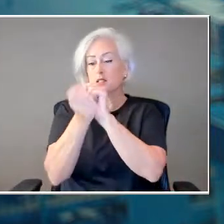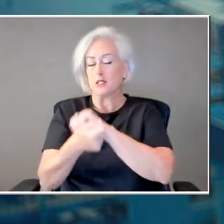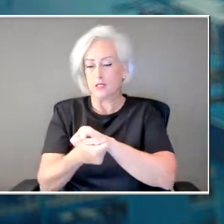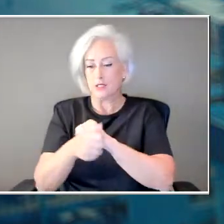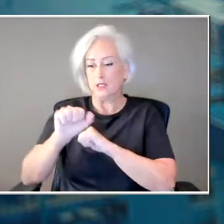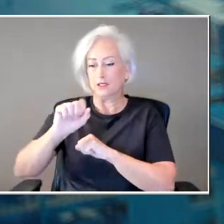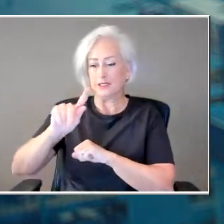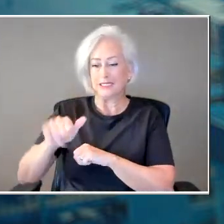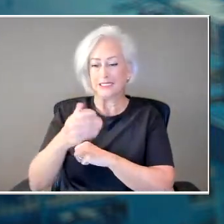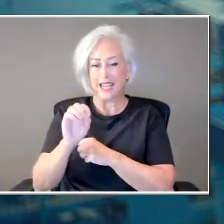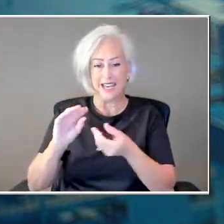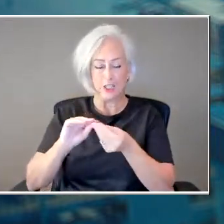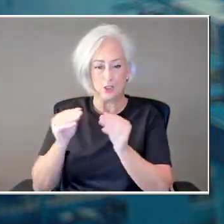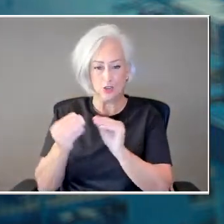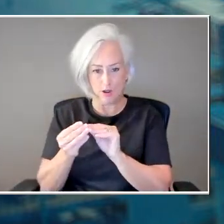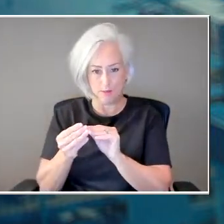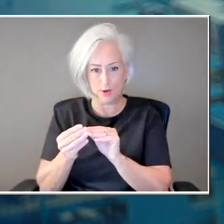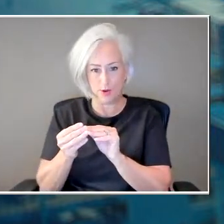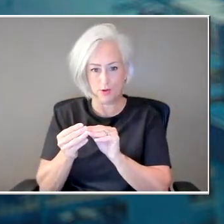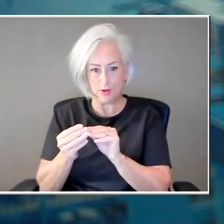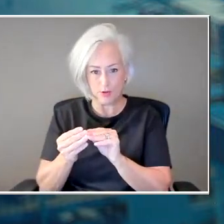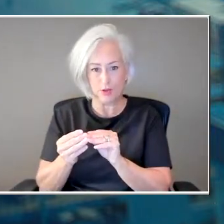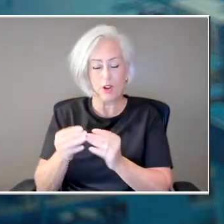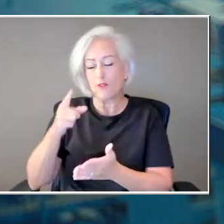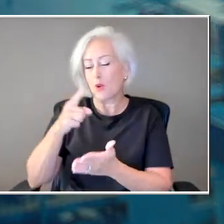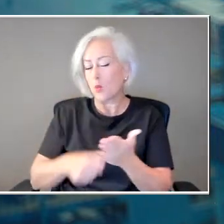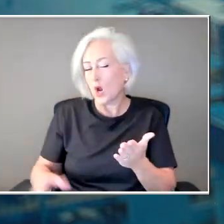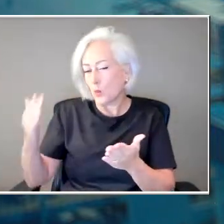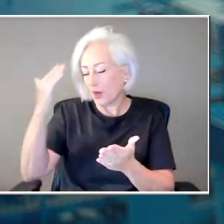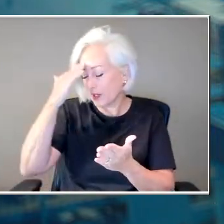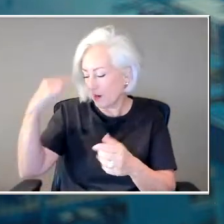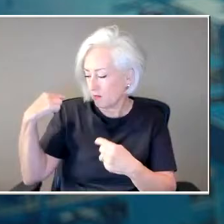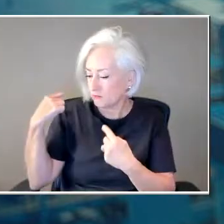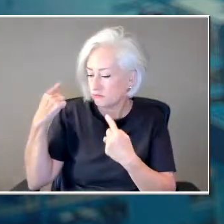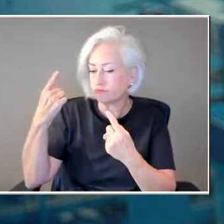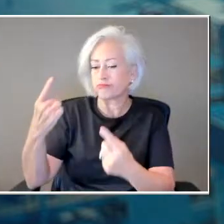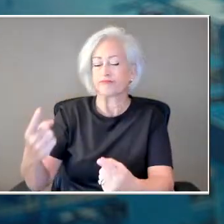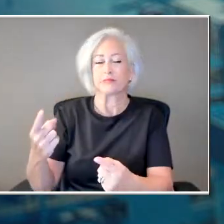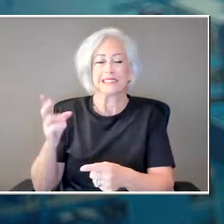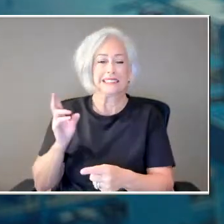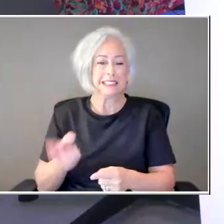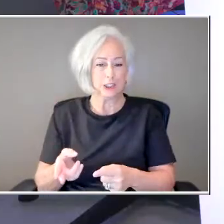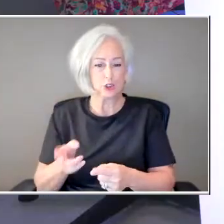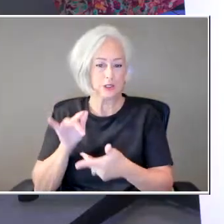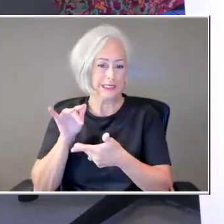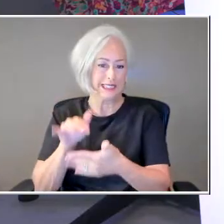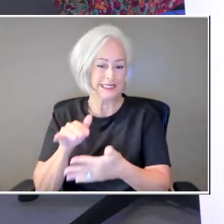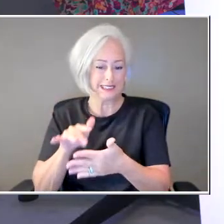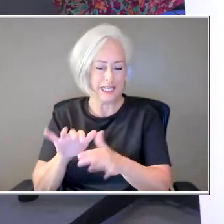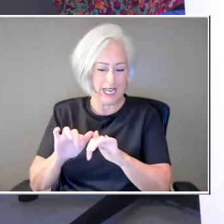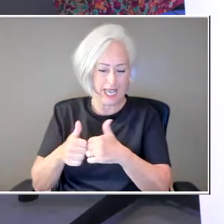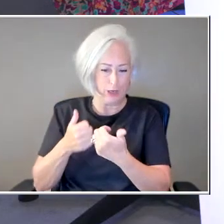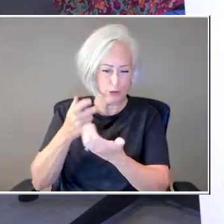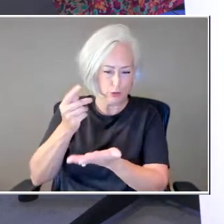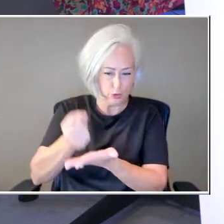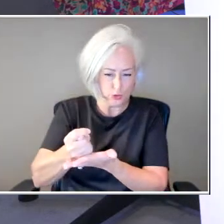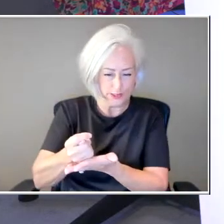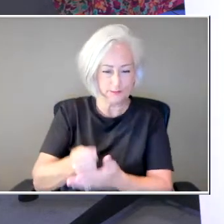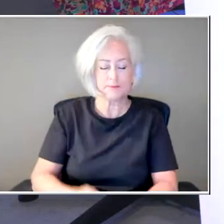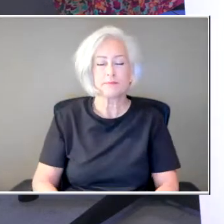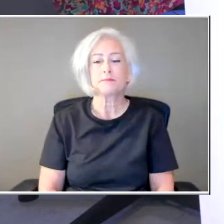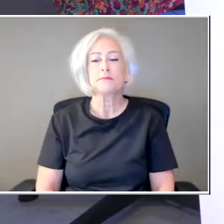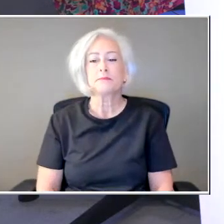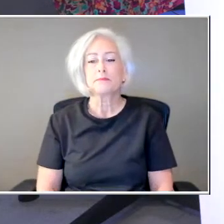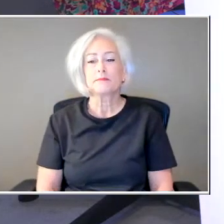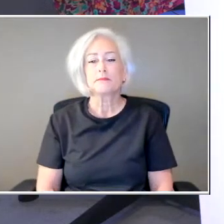we know through history of breast cancer treatment and studies that we can treat that cancer. Jo Cranston Woods